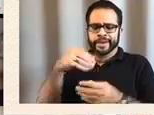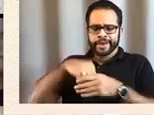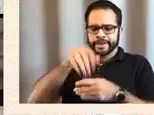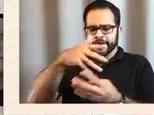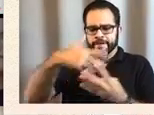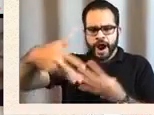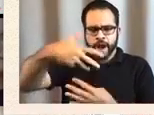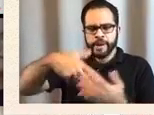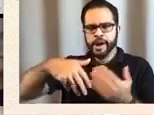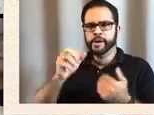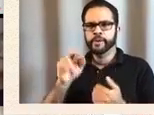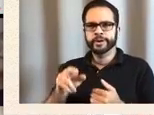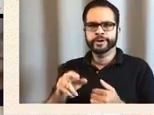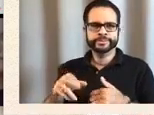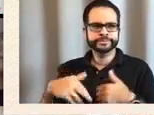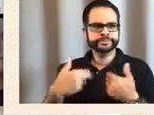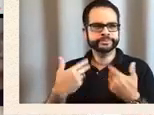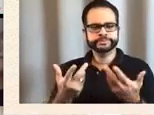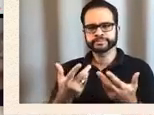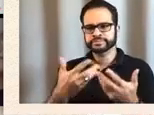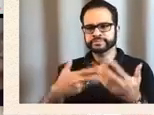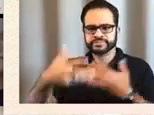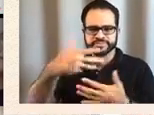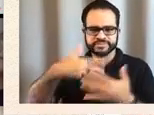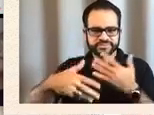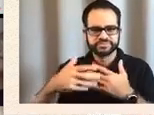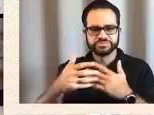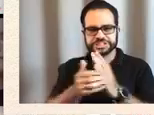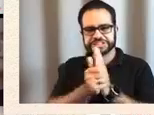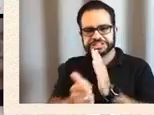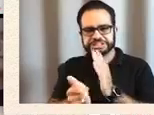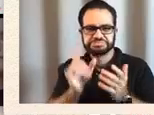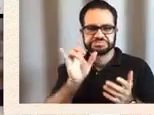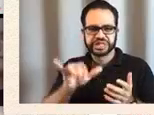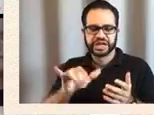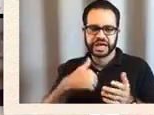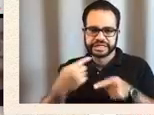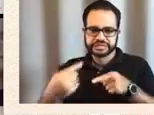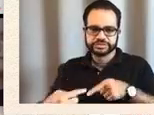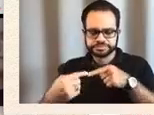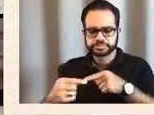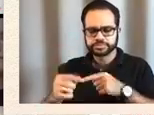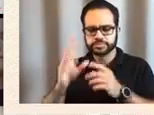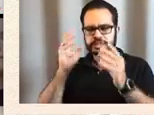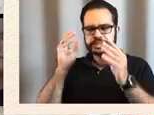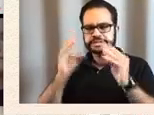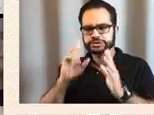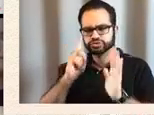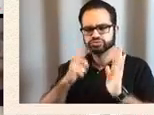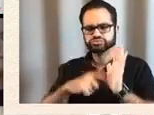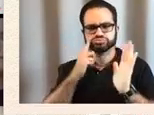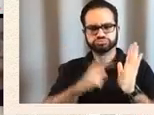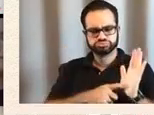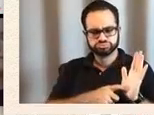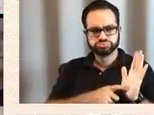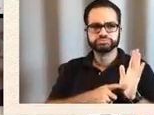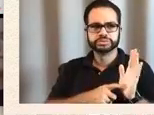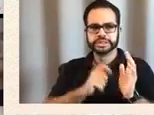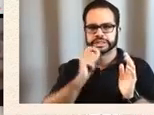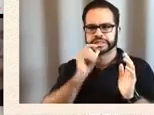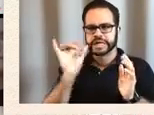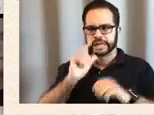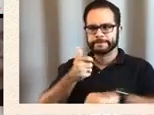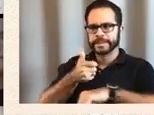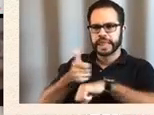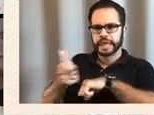or social skills, things like that. They picked up on it, and they didn't necessarily blame me for it